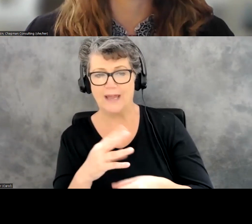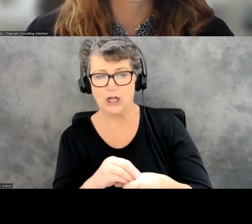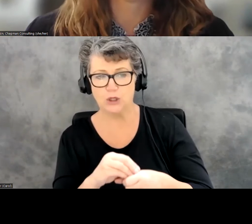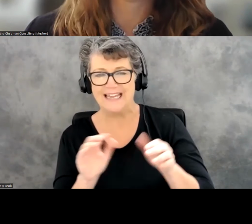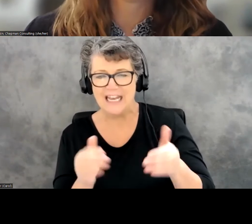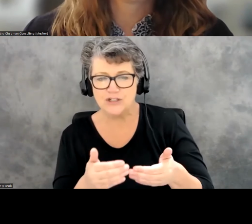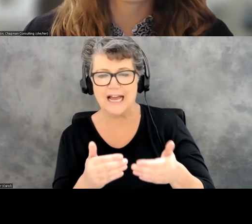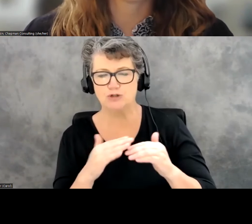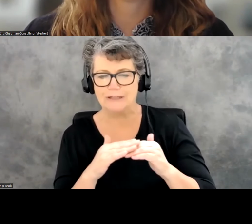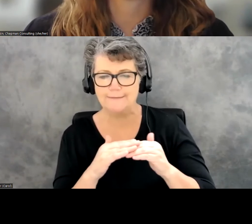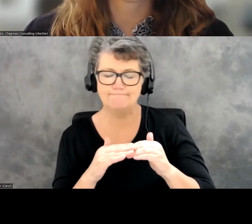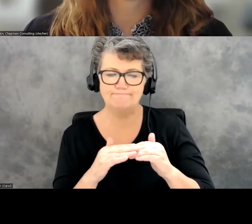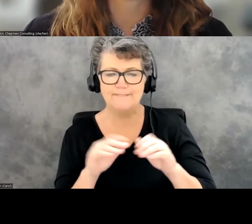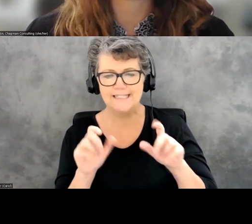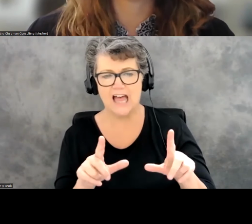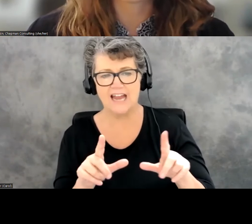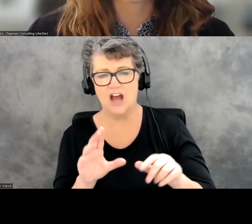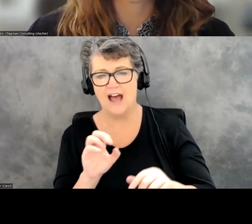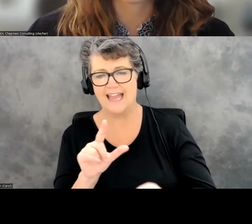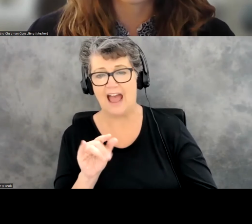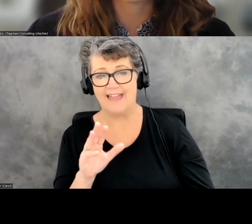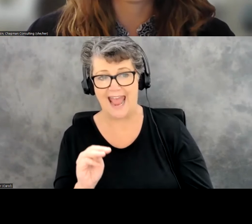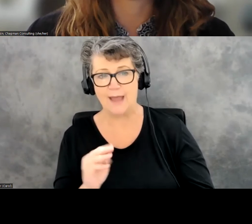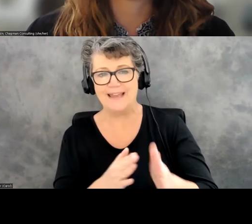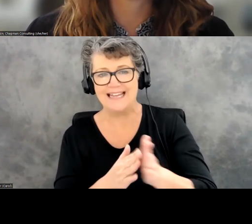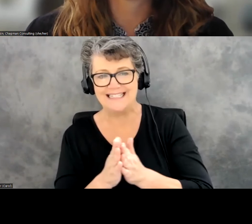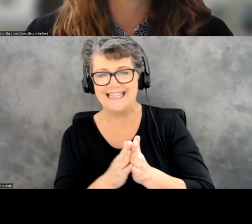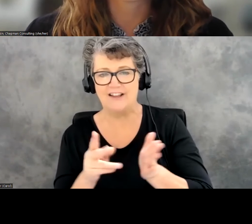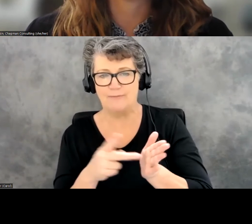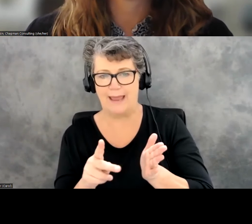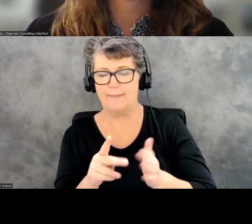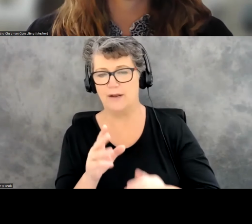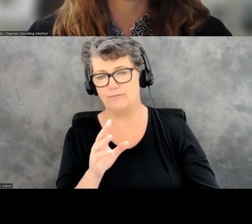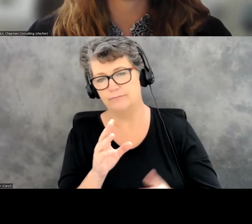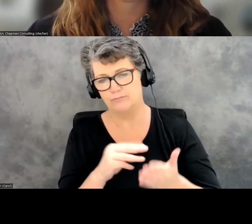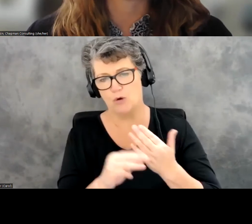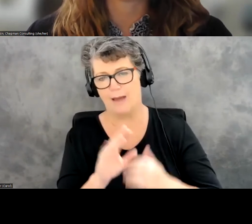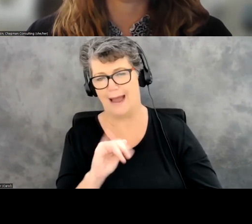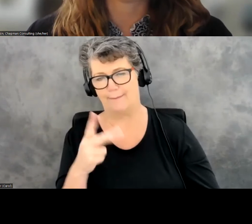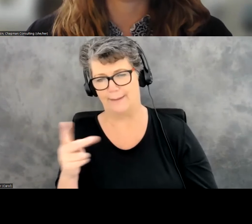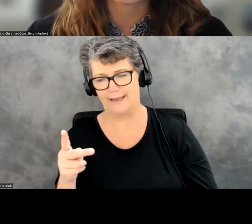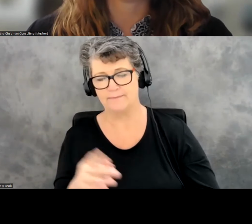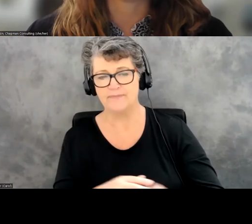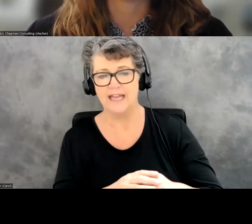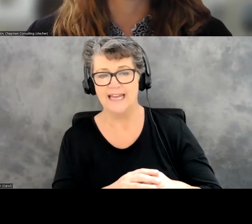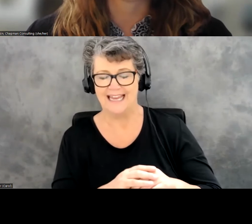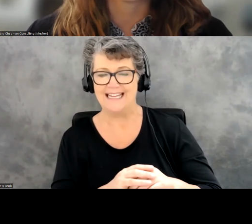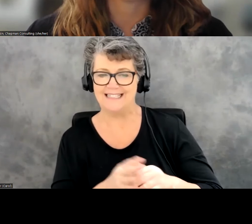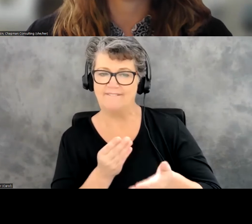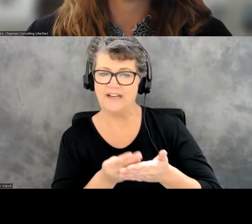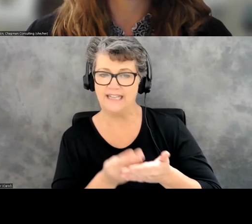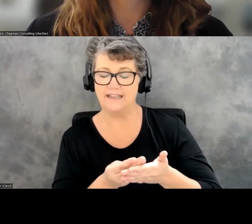introductory slide on the CalAIM incentive payment program, because it is also a funding opportunity that